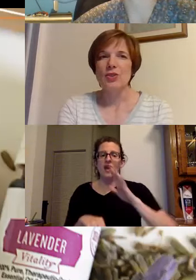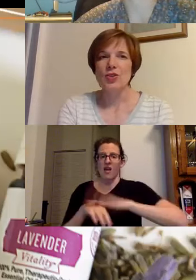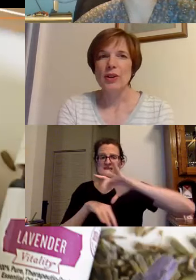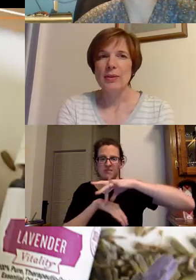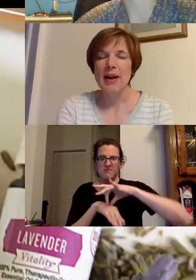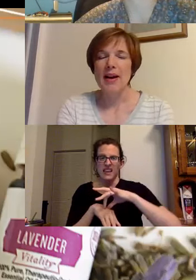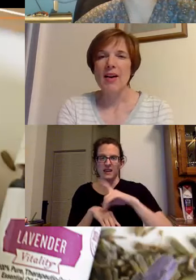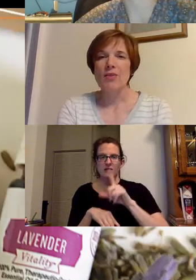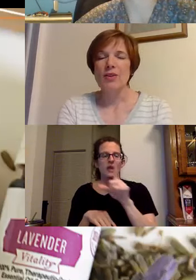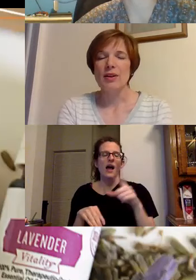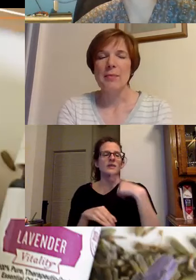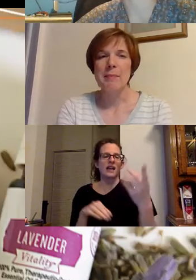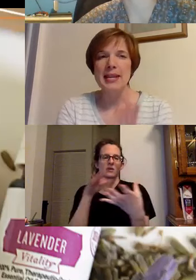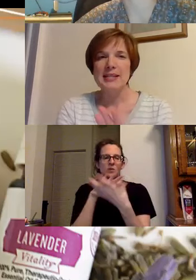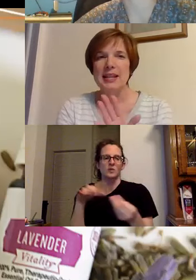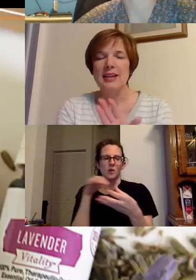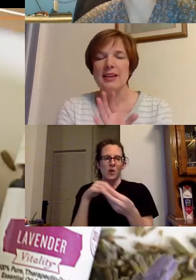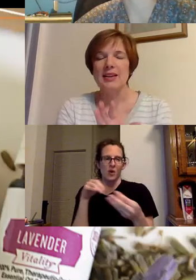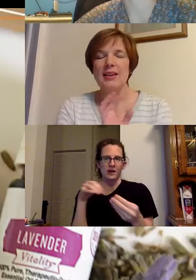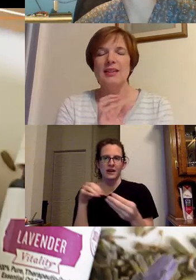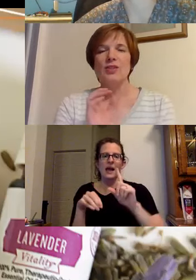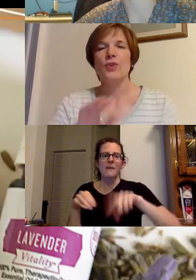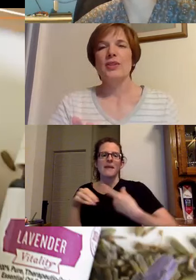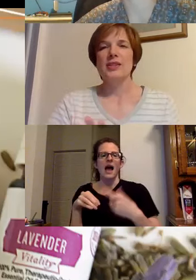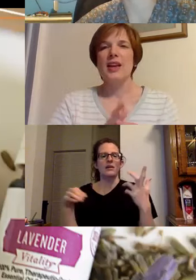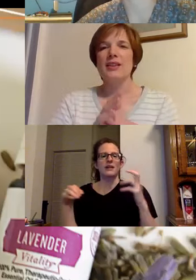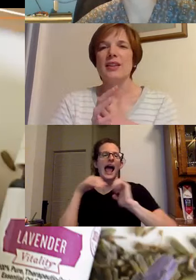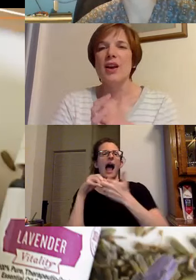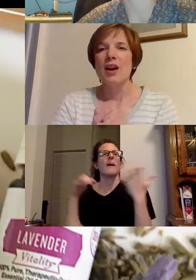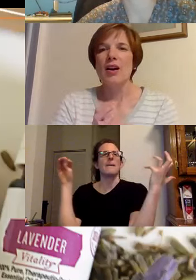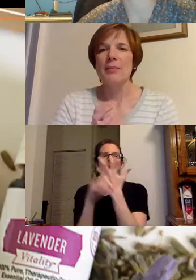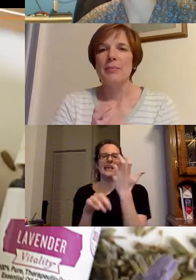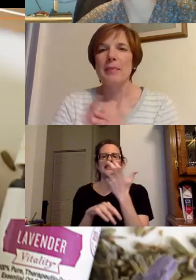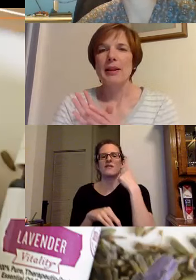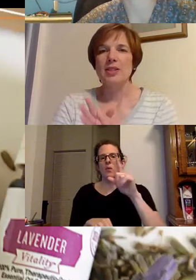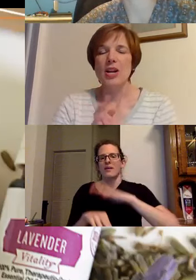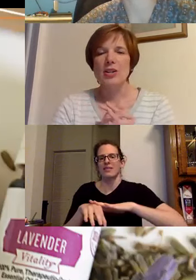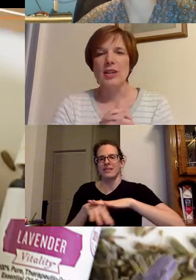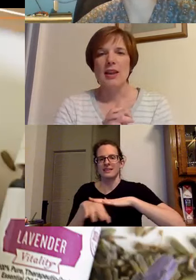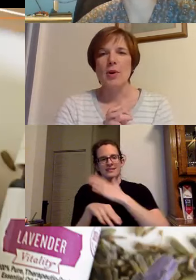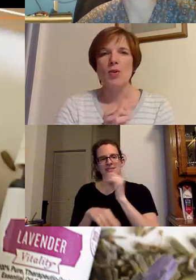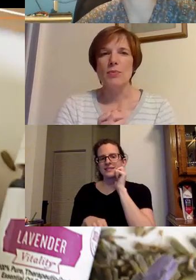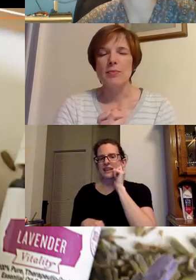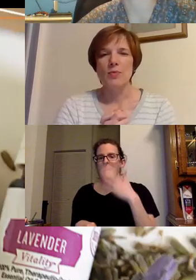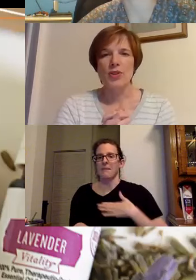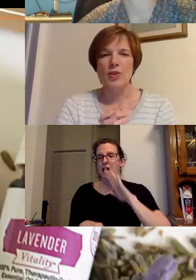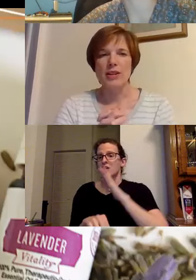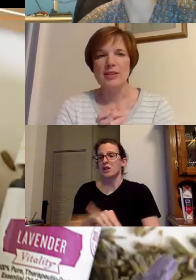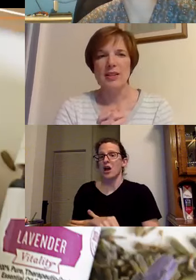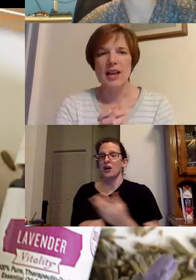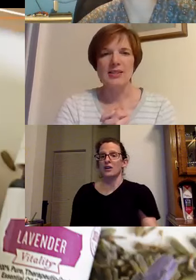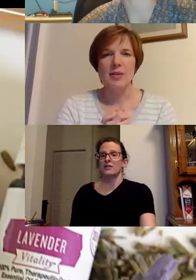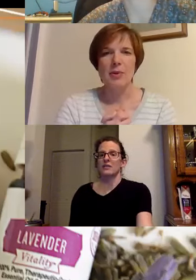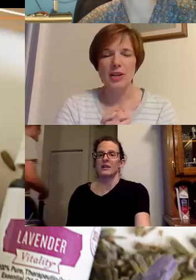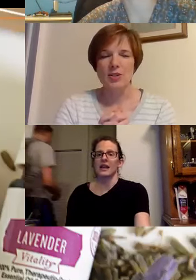you a little story about how amazing it is for the skin. My daughter came home with our